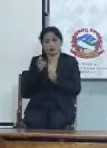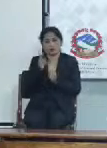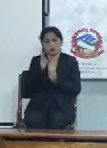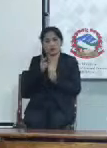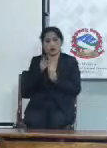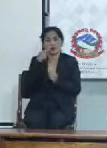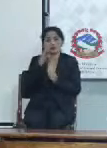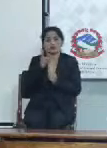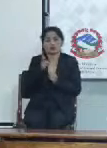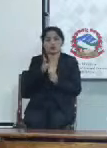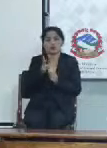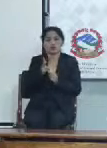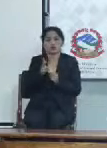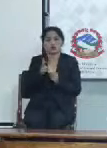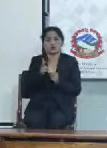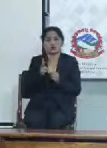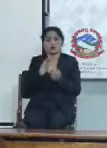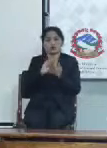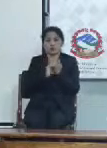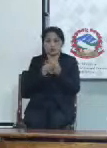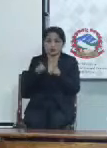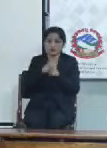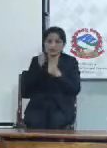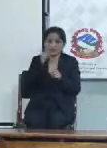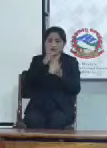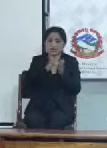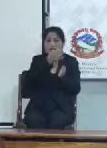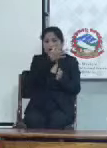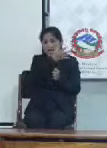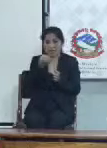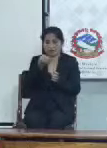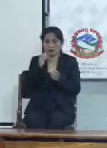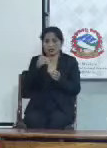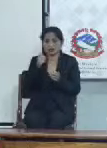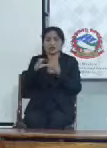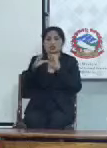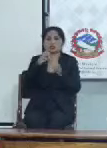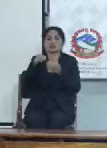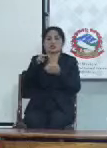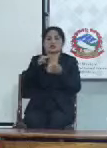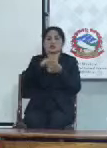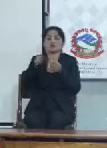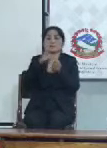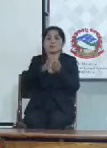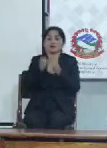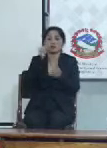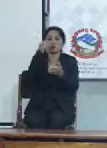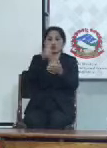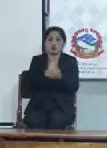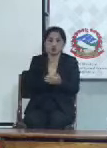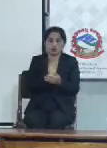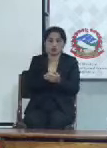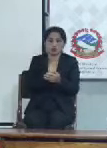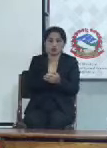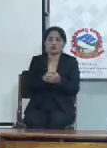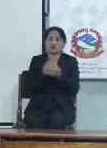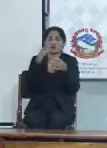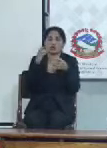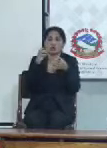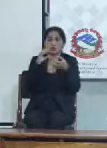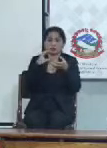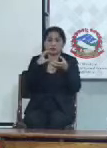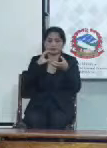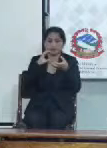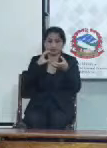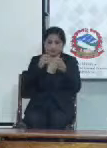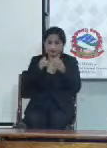That is also we have a mechanism to disseminate those information. This is how ministry is working. And also, like